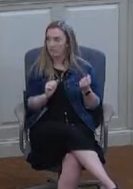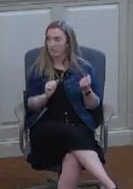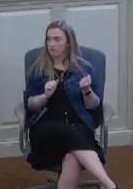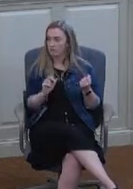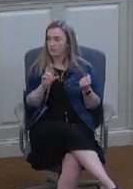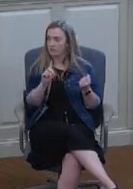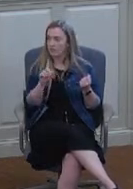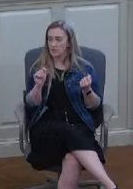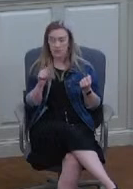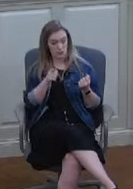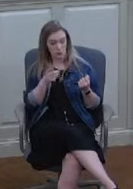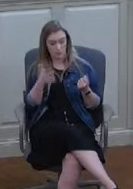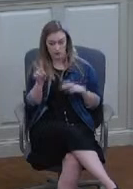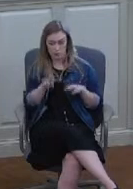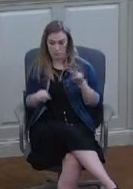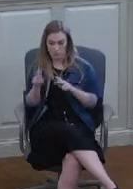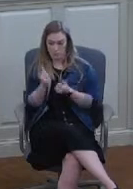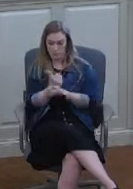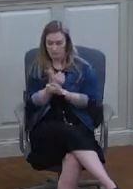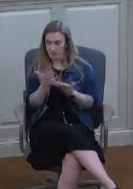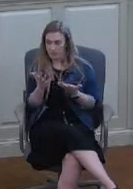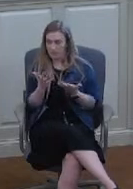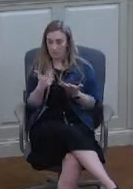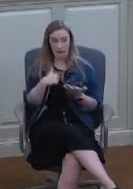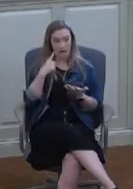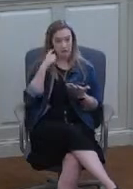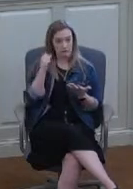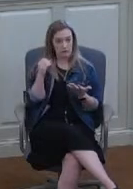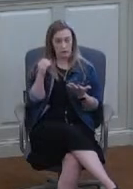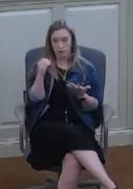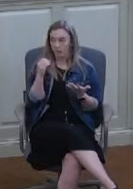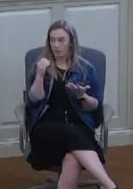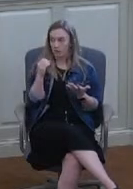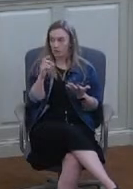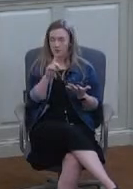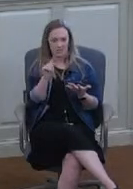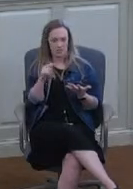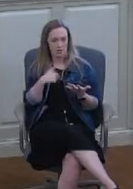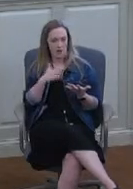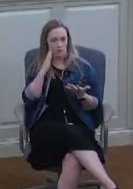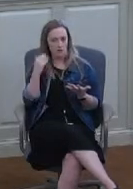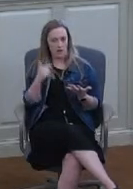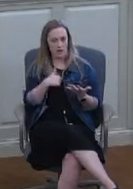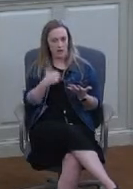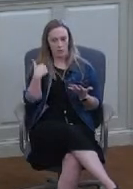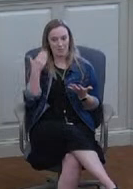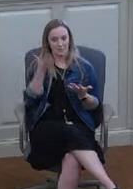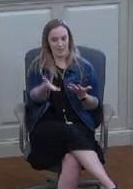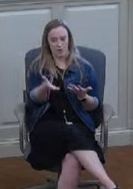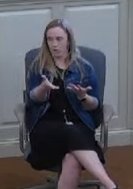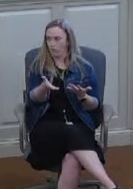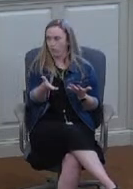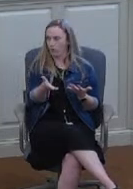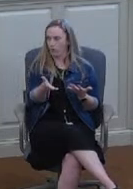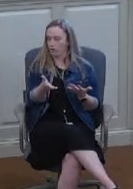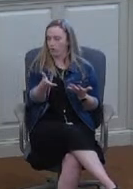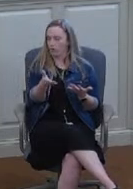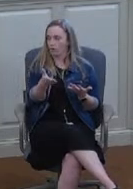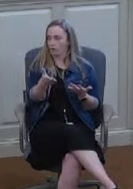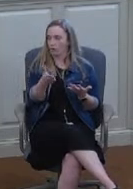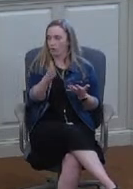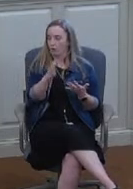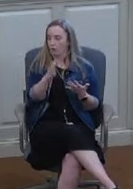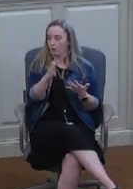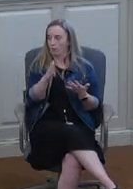have you reviewed everything also? I think so. Yeah. Because I mean, I was there, I was there. and I've